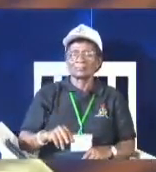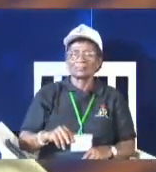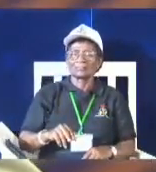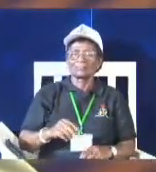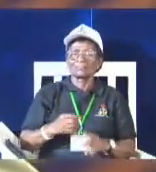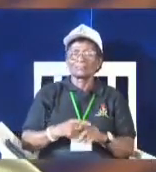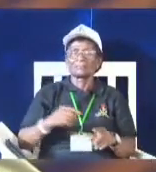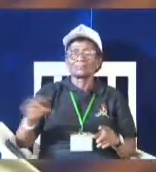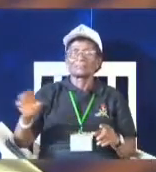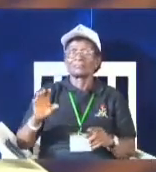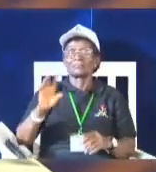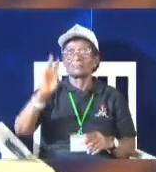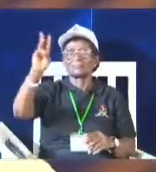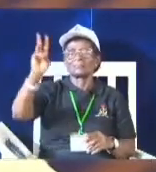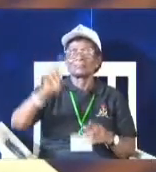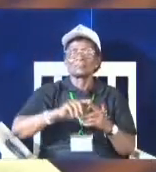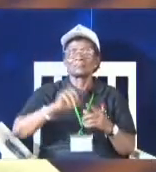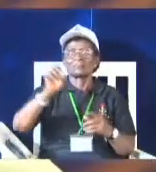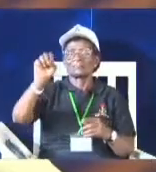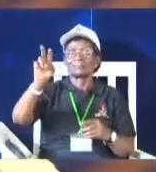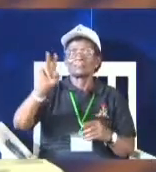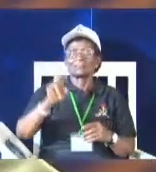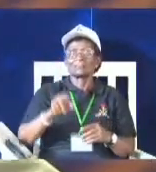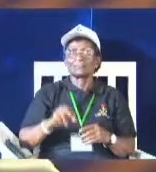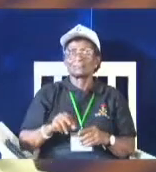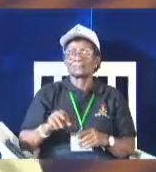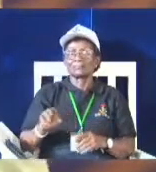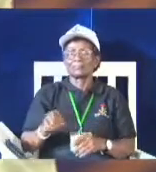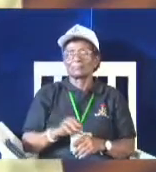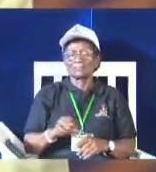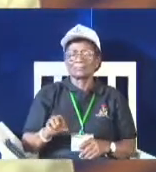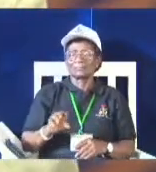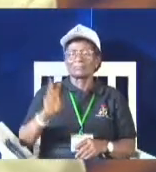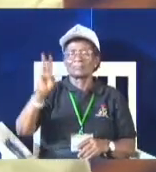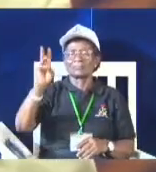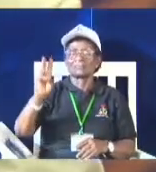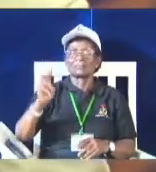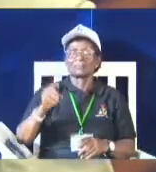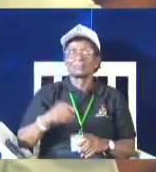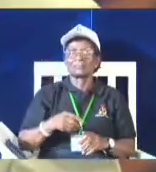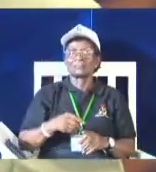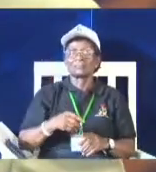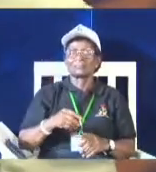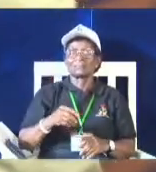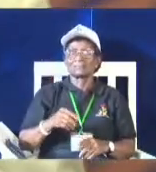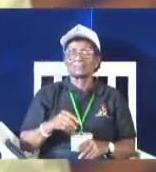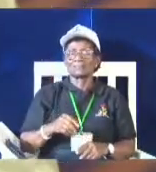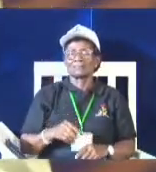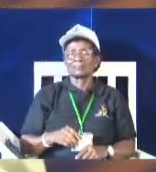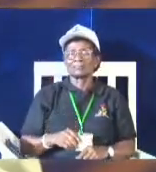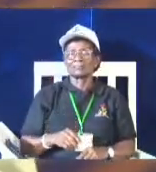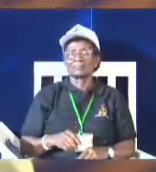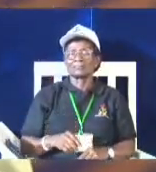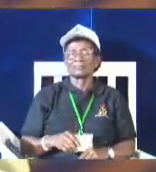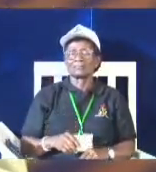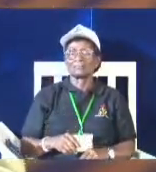from verse 6 to 12. Acts of the Apostles, 13, from verse 6 to 12.